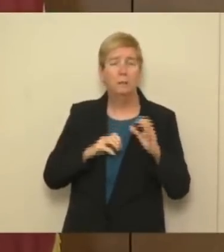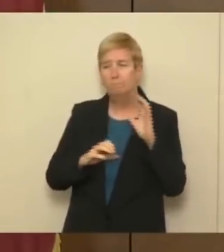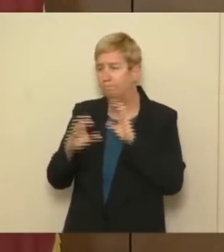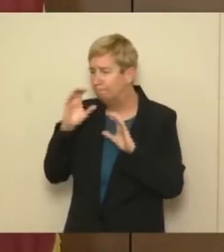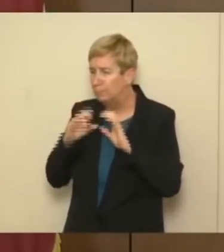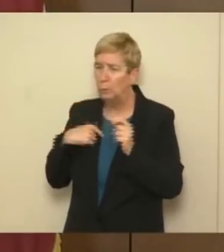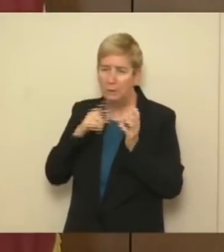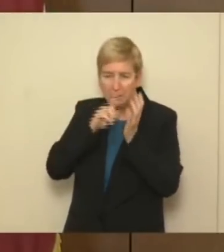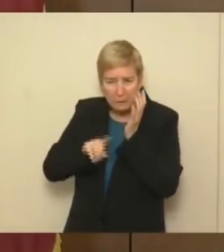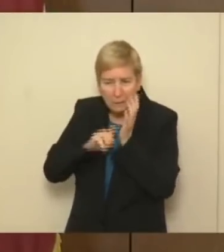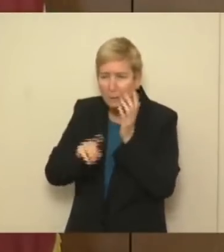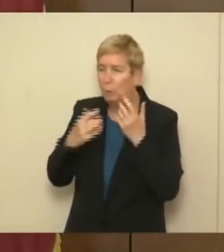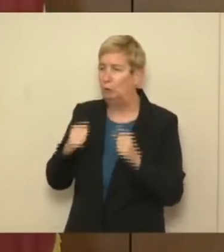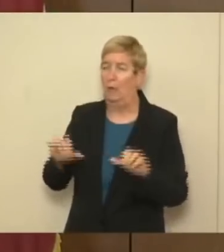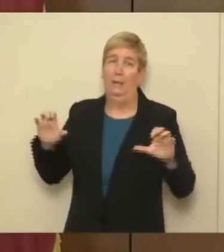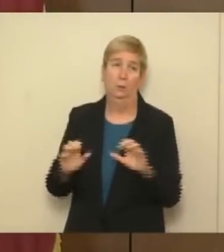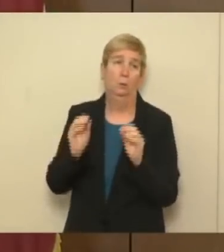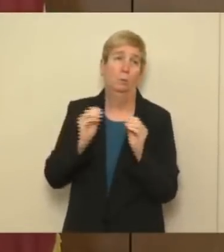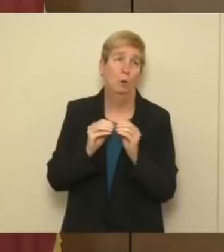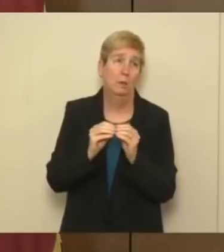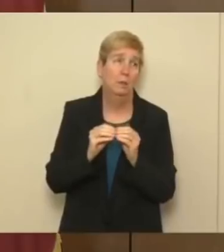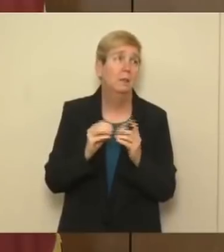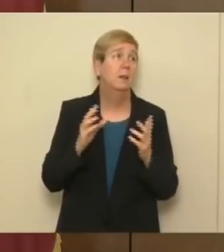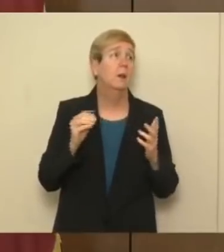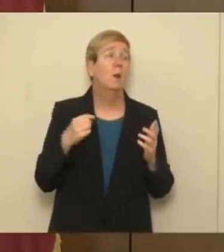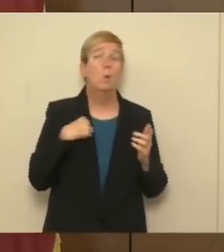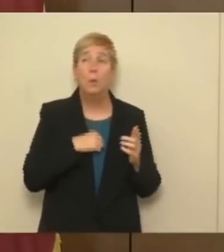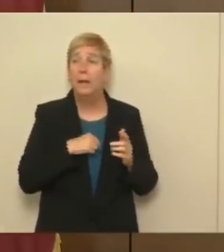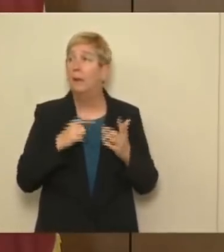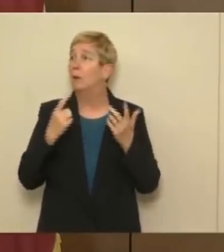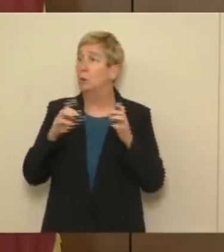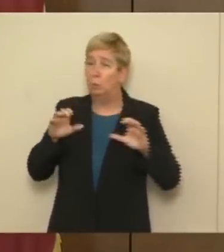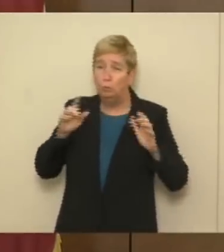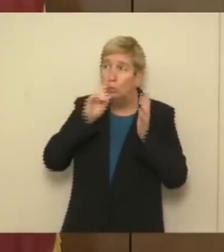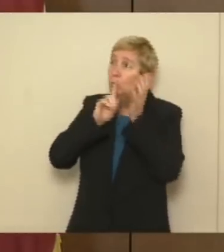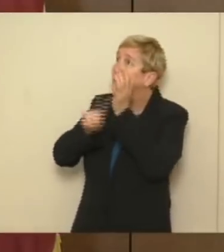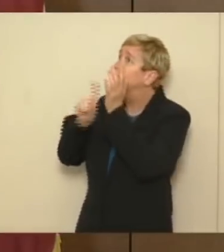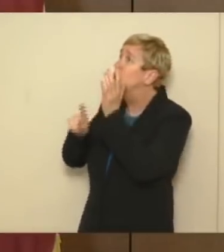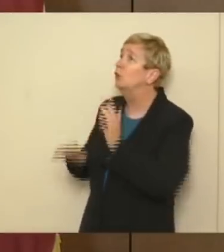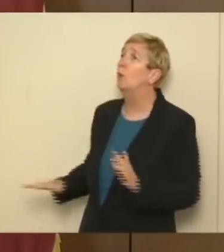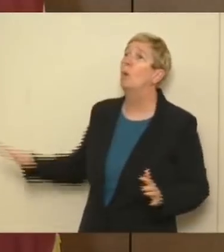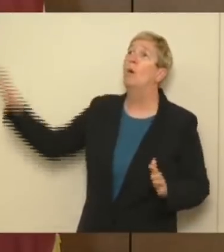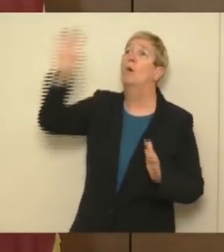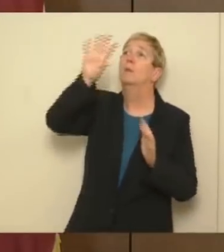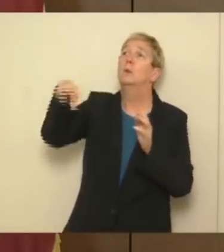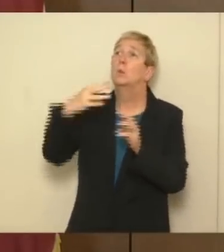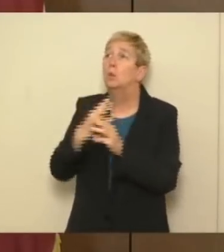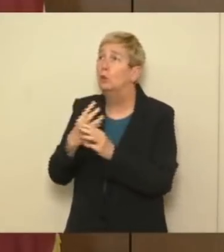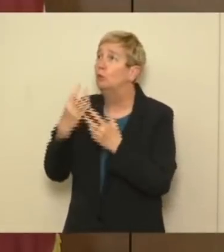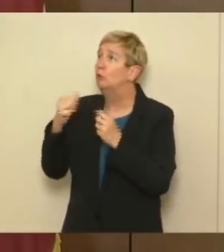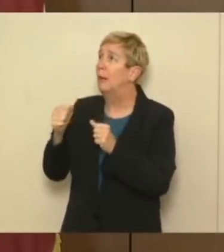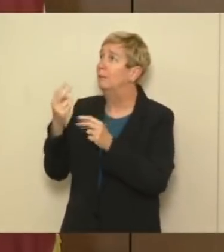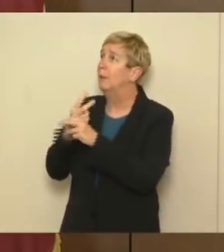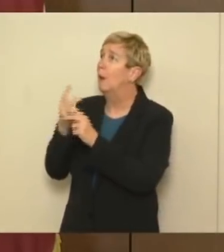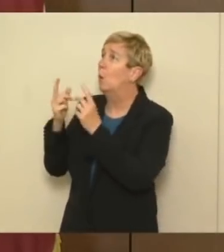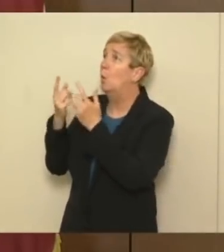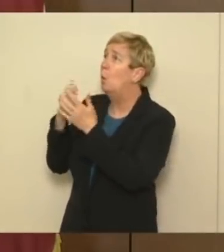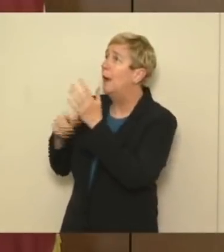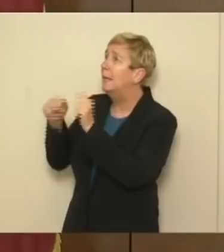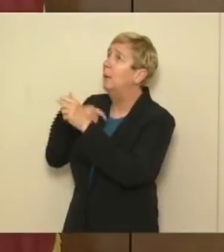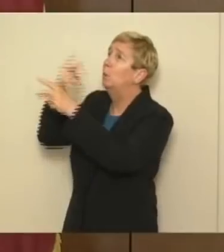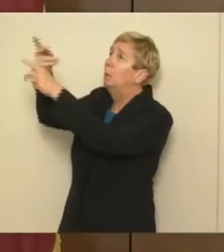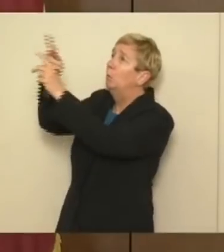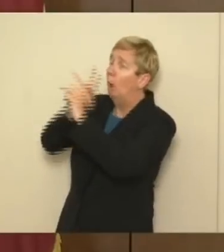options. We are open and doing research worldwide to see what we can do to mitigate